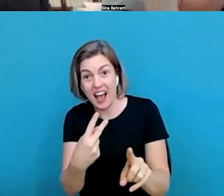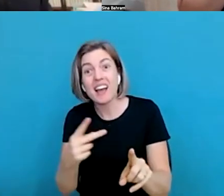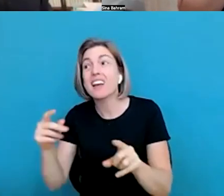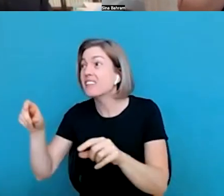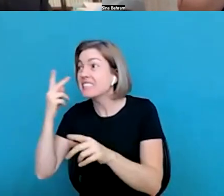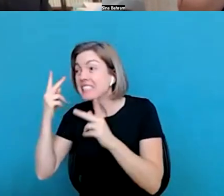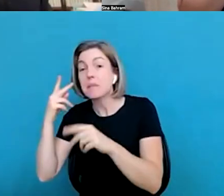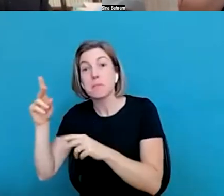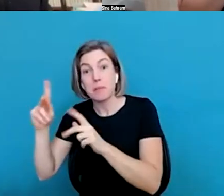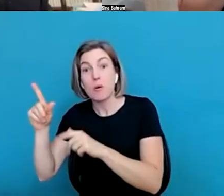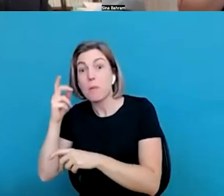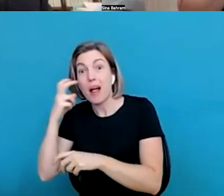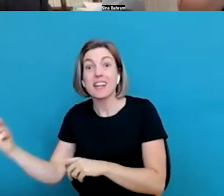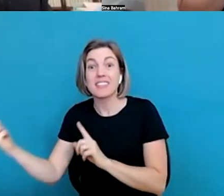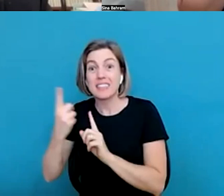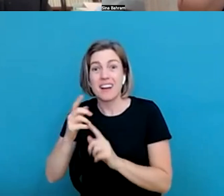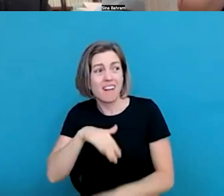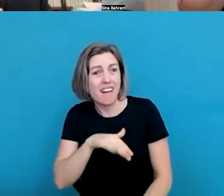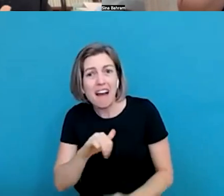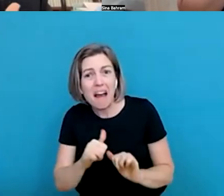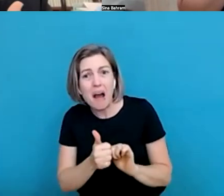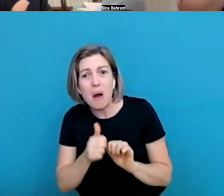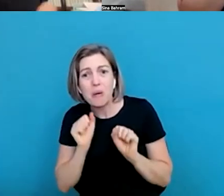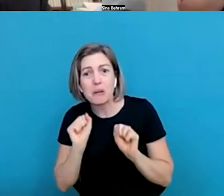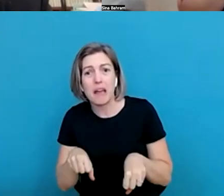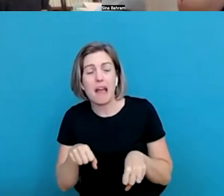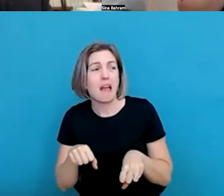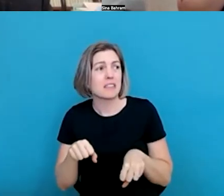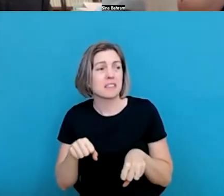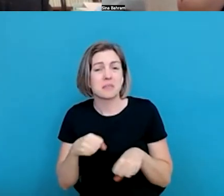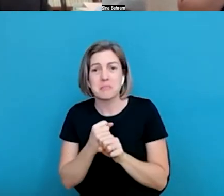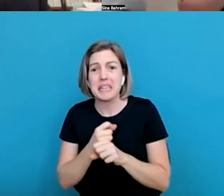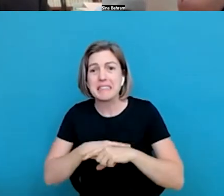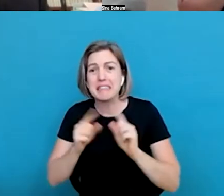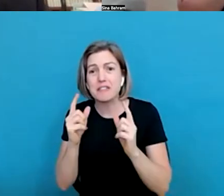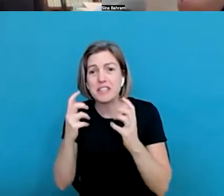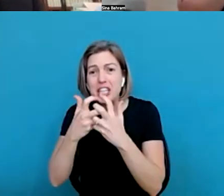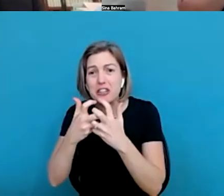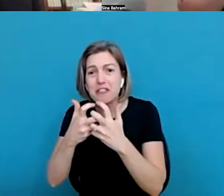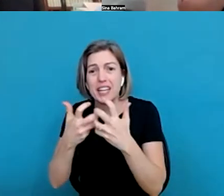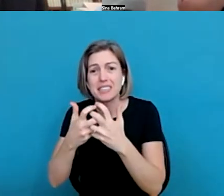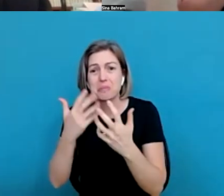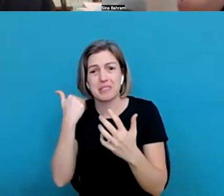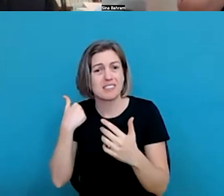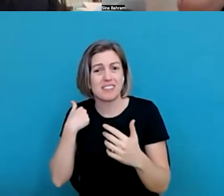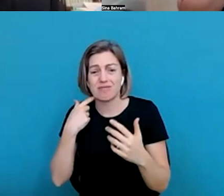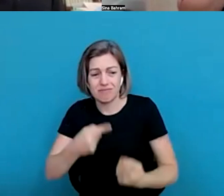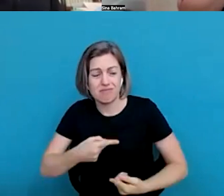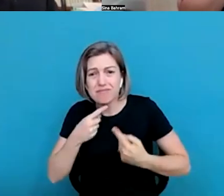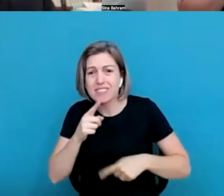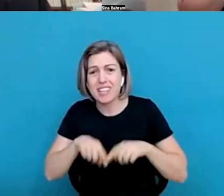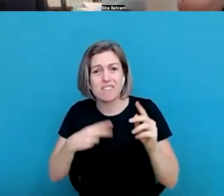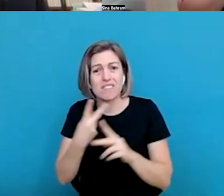us and want to know how we can try to create a different interface, because they can't figure out how to use the